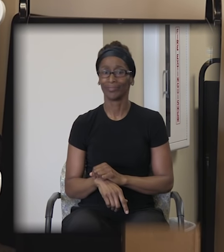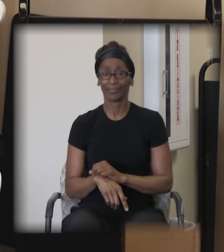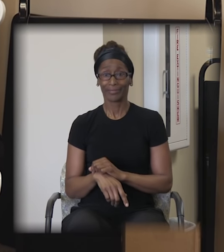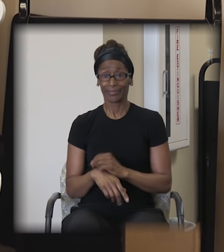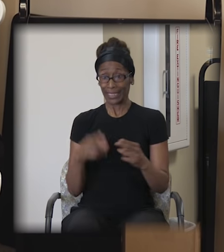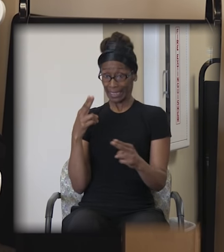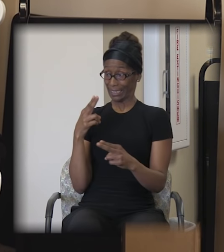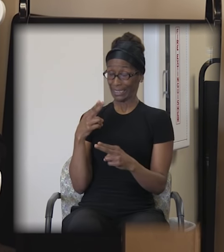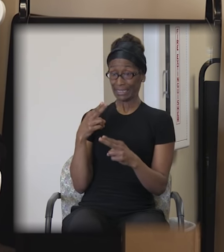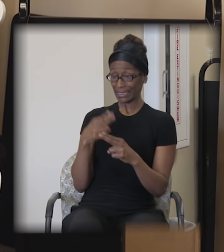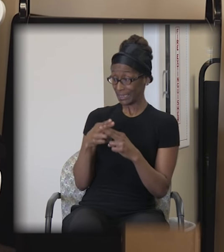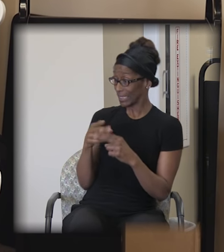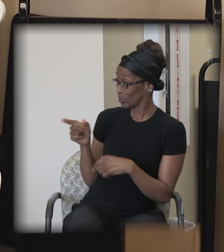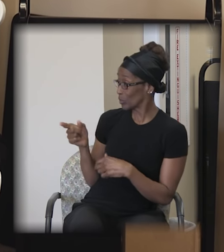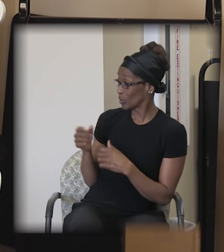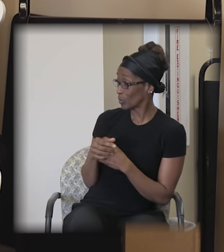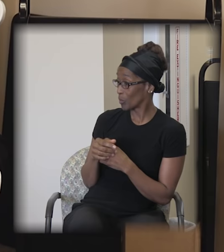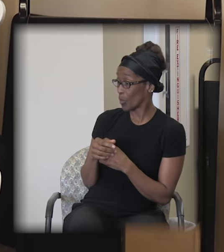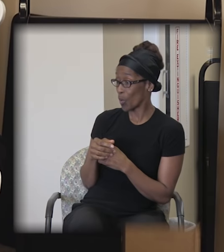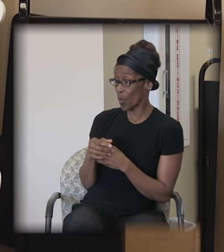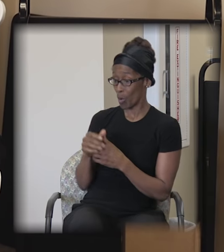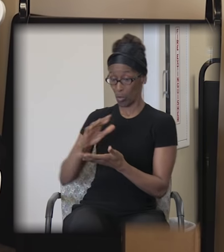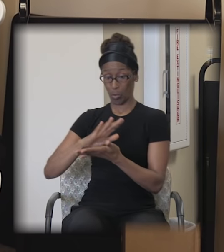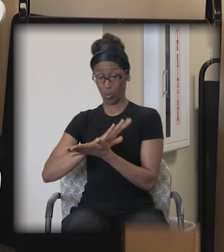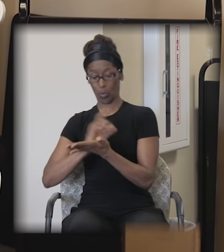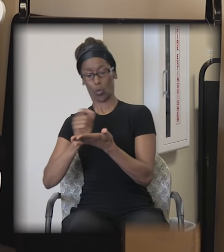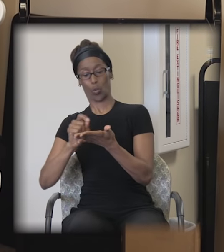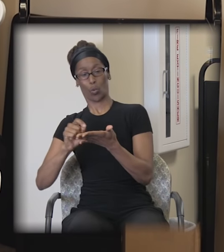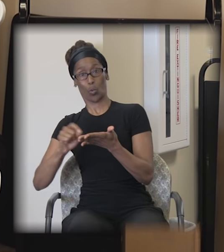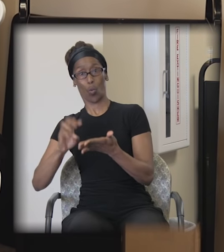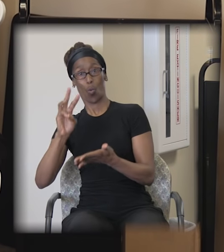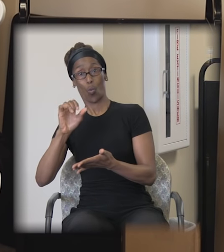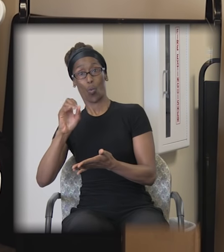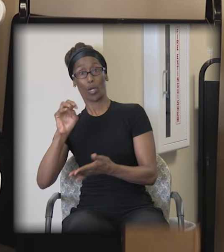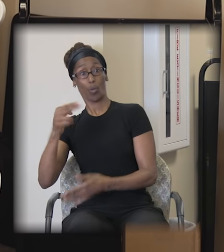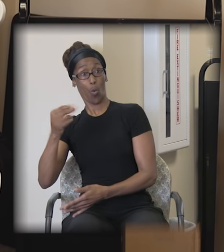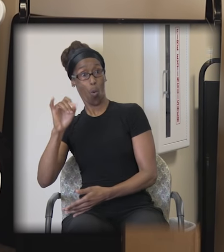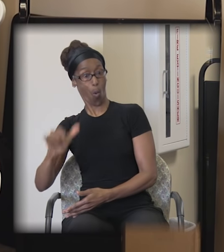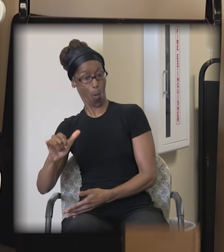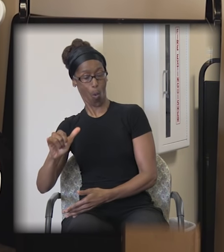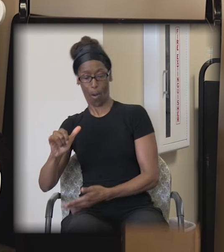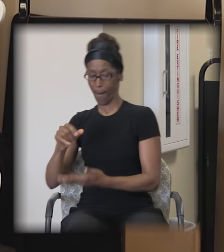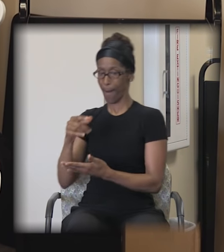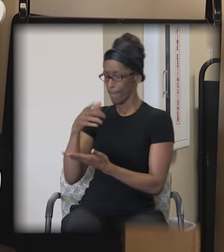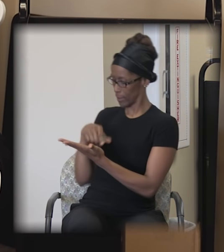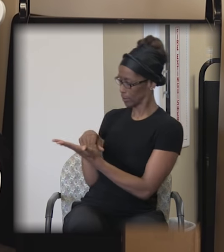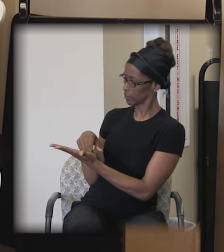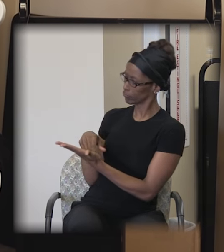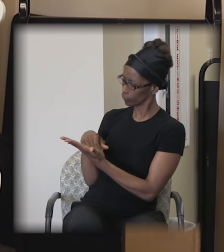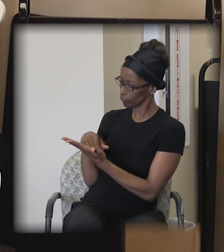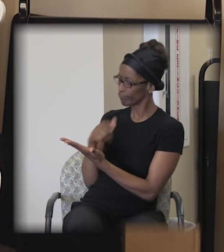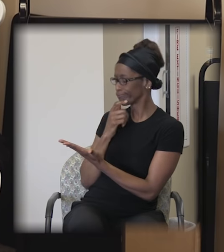What's your name? Asked one of the players. William Hoy, William wrote. The man looked at the piece of paper a long